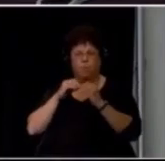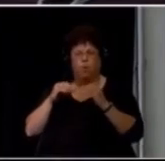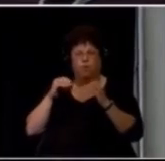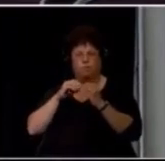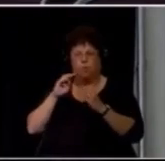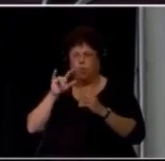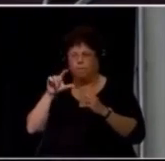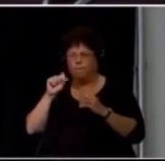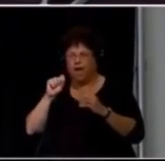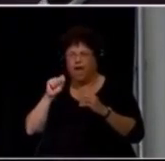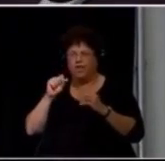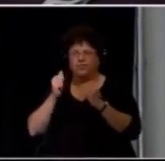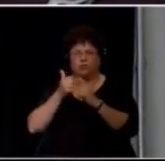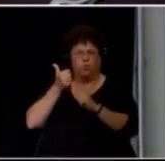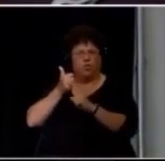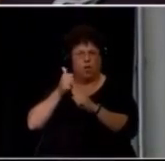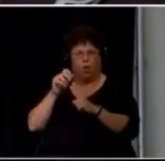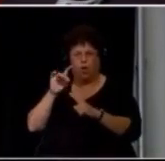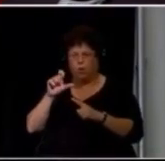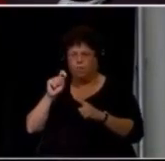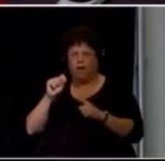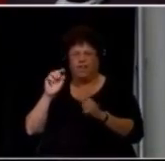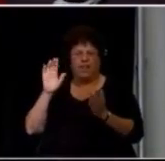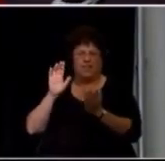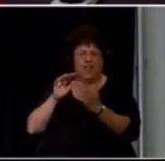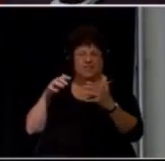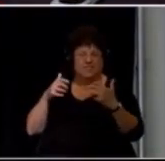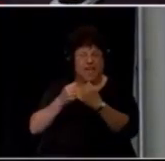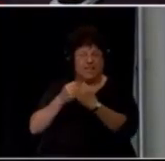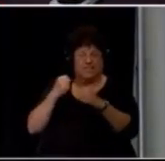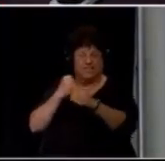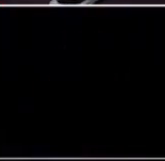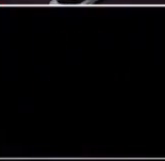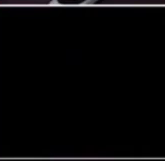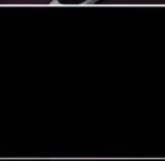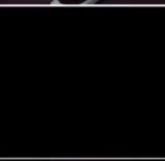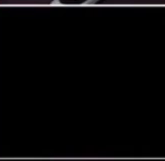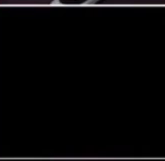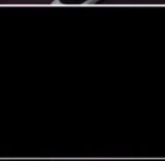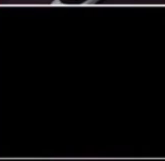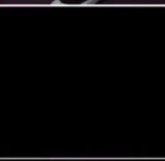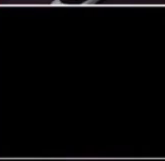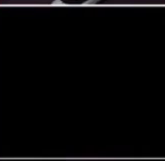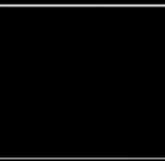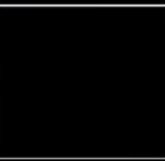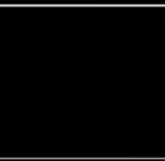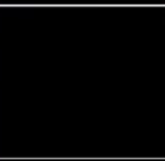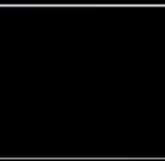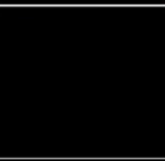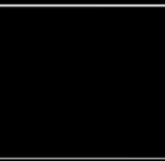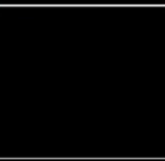lower accidents that I'm sure is going to come true, whether we're going to be able to get like lower insurance rates from companies?